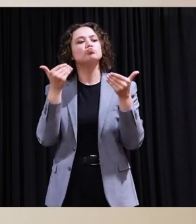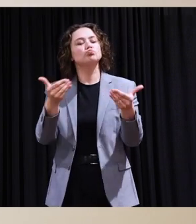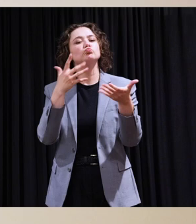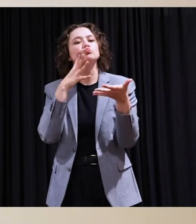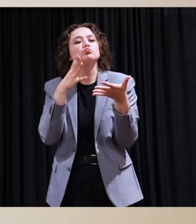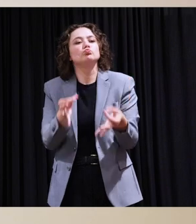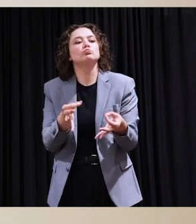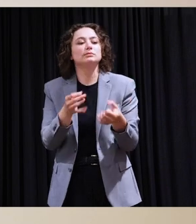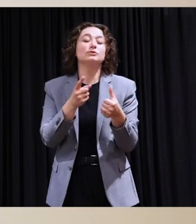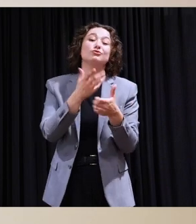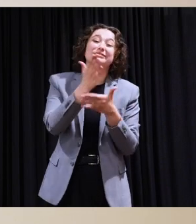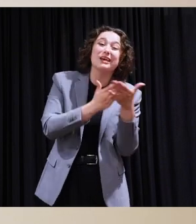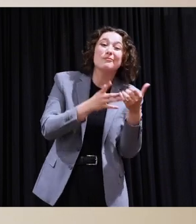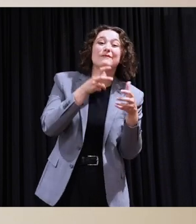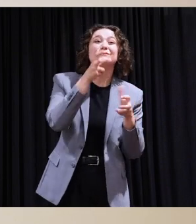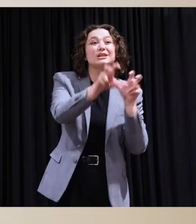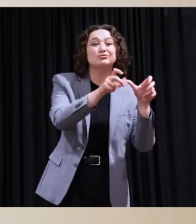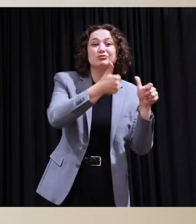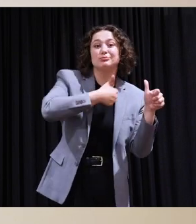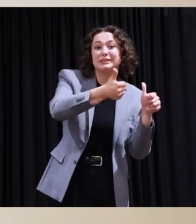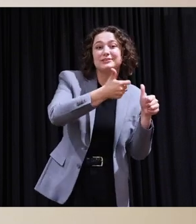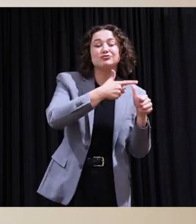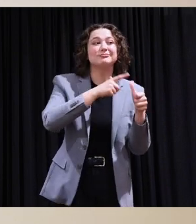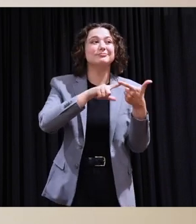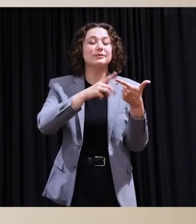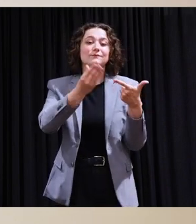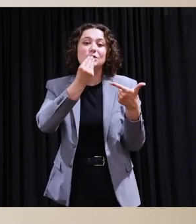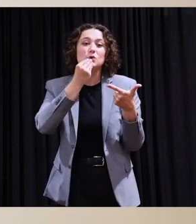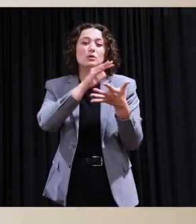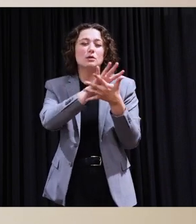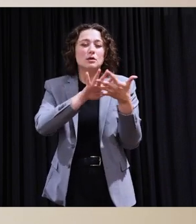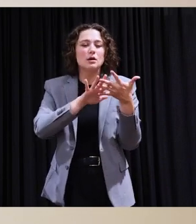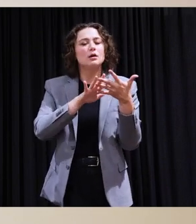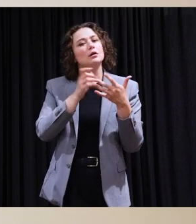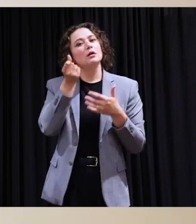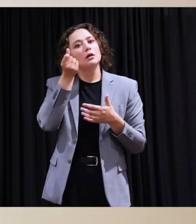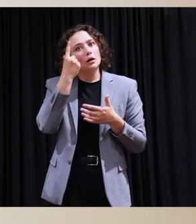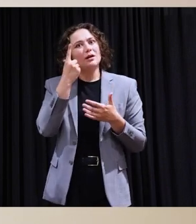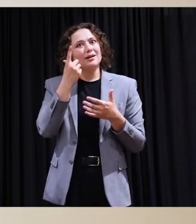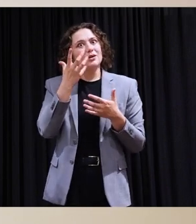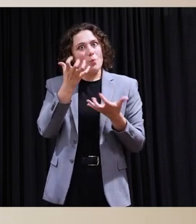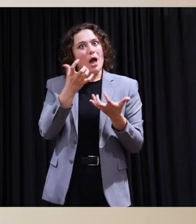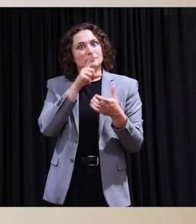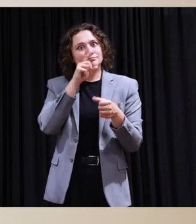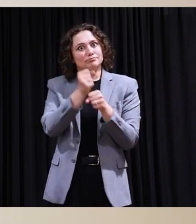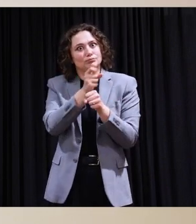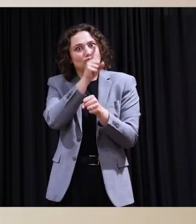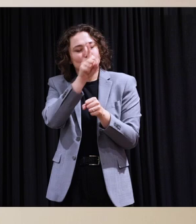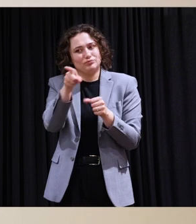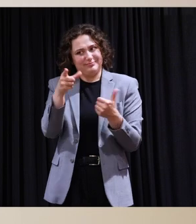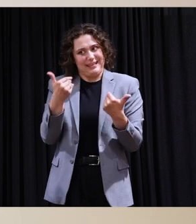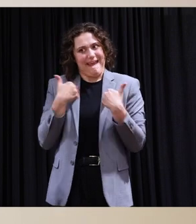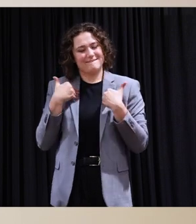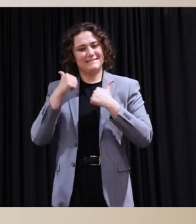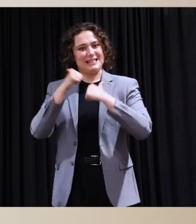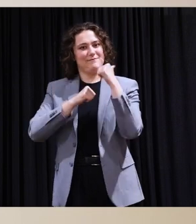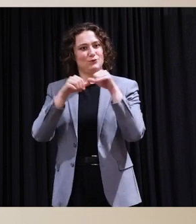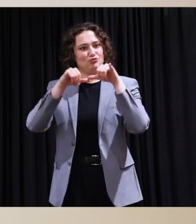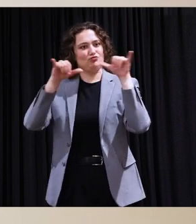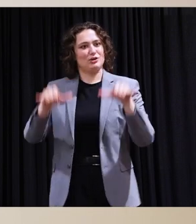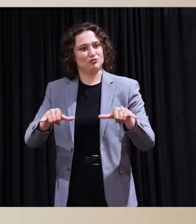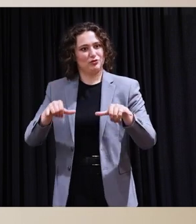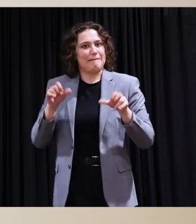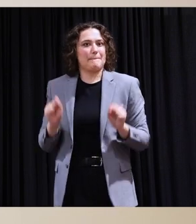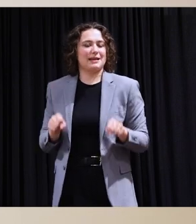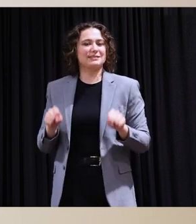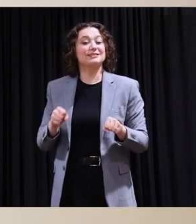But again, what we want to do is make sure that they have the infrastructure and capacity, because unfortunately, due to a lot of these systemic inequities